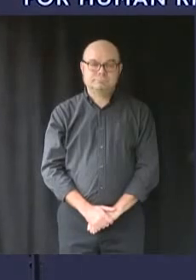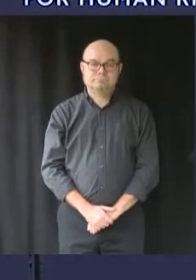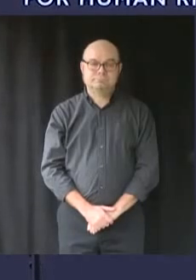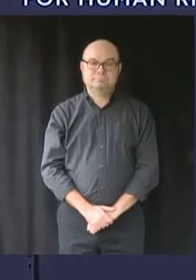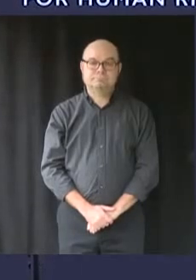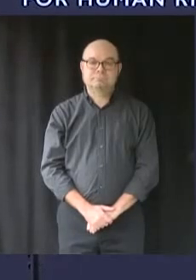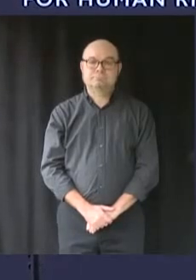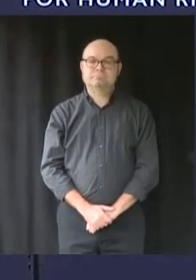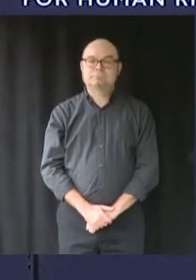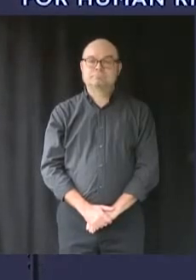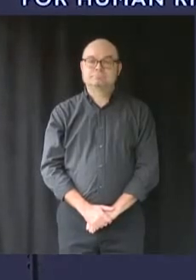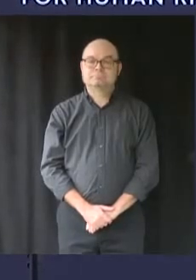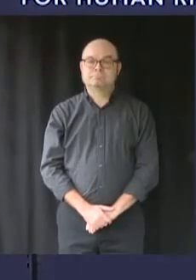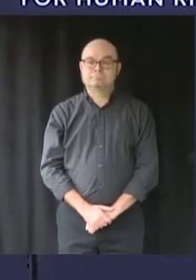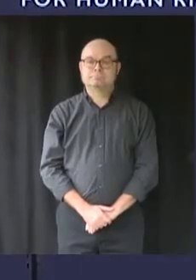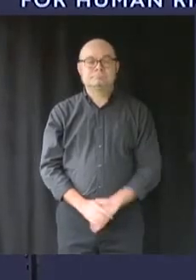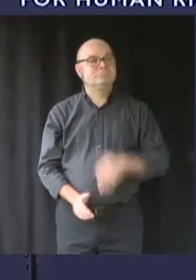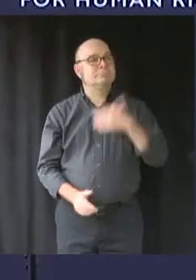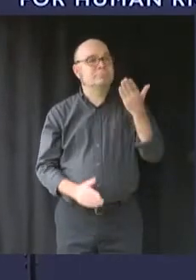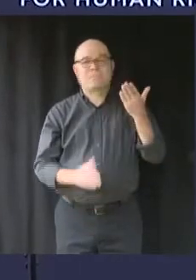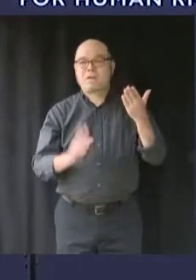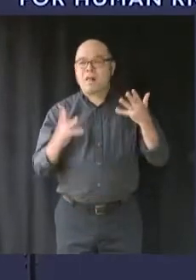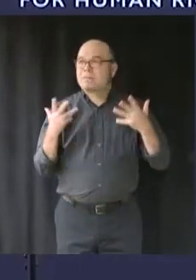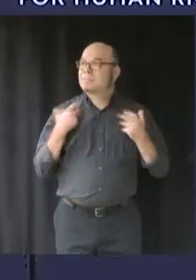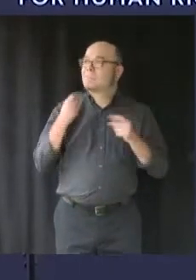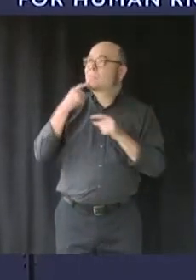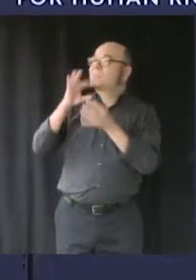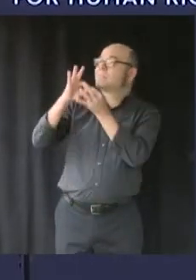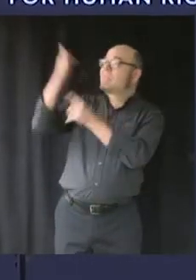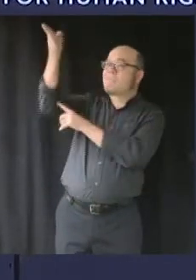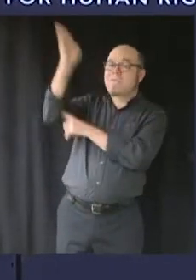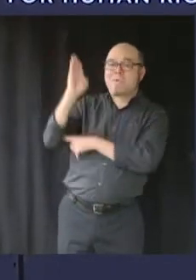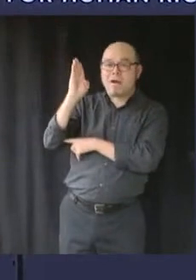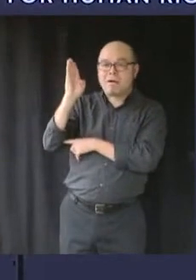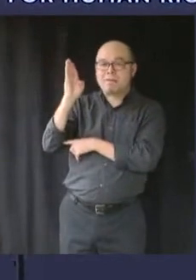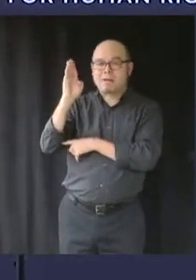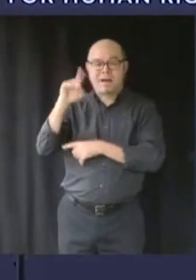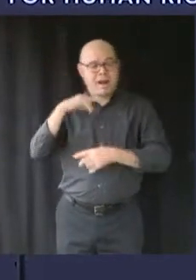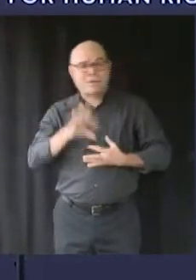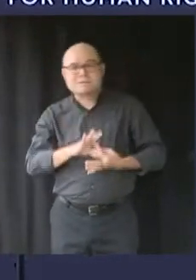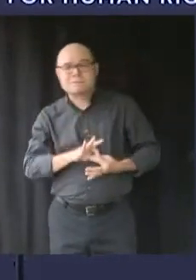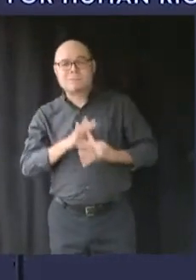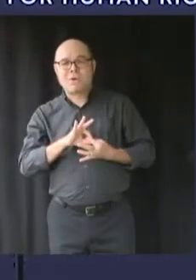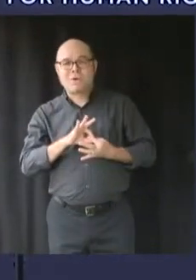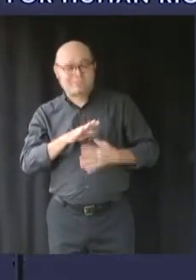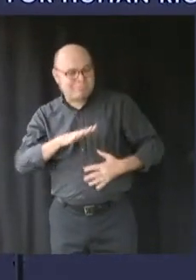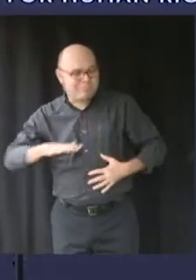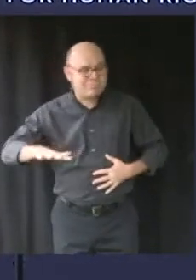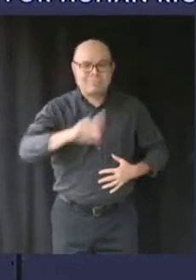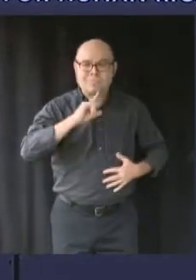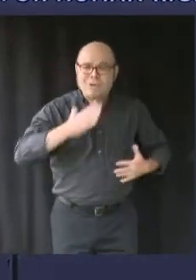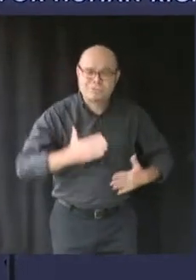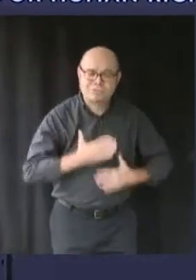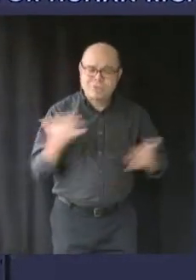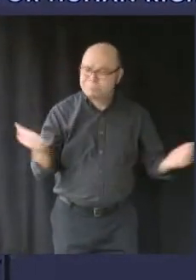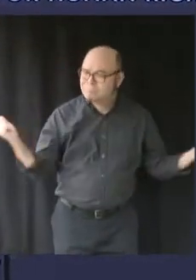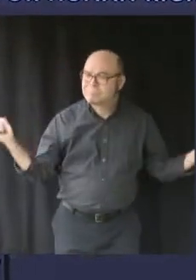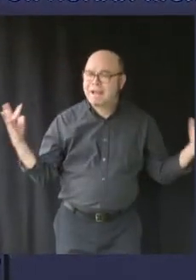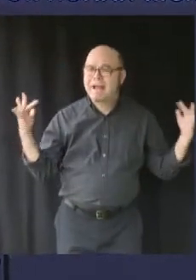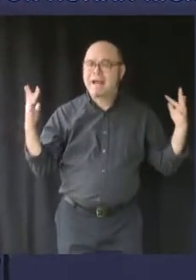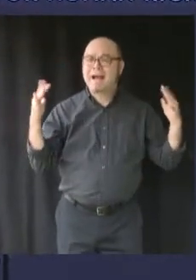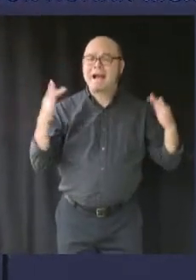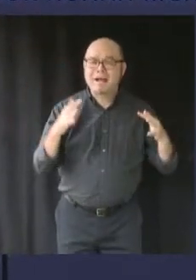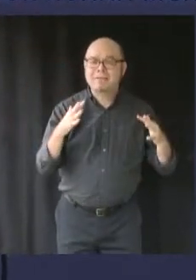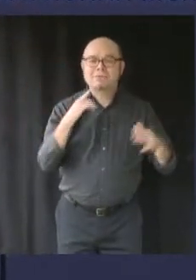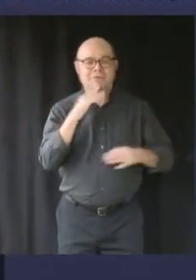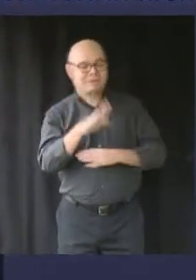Almighty God, with joyous spirits, we have gathered this afternoon to dedicate the